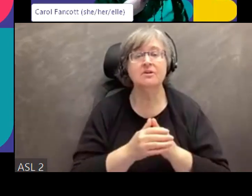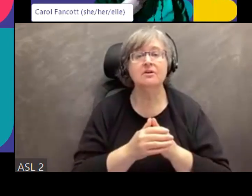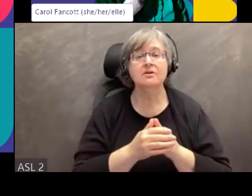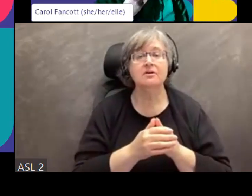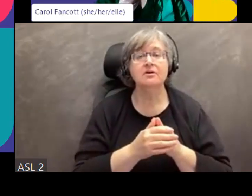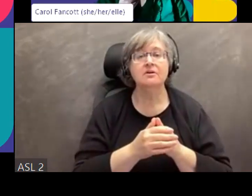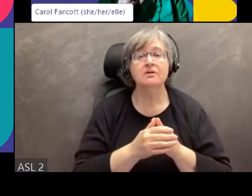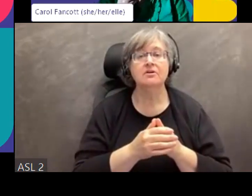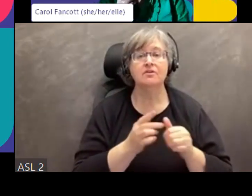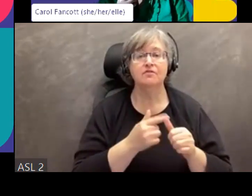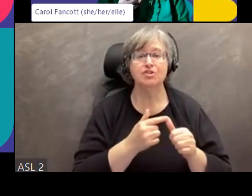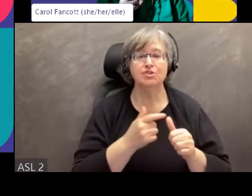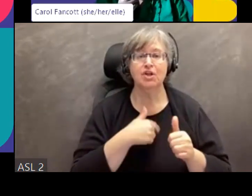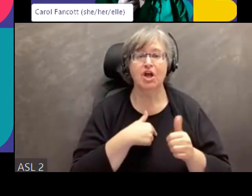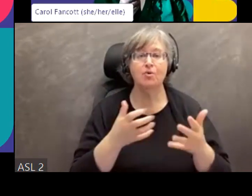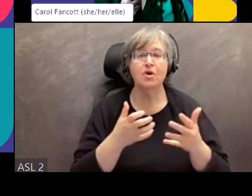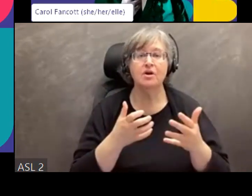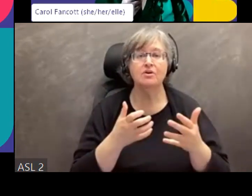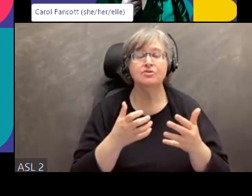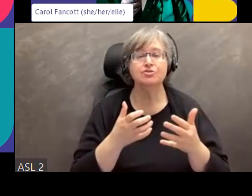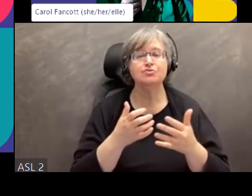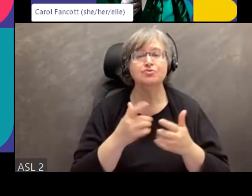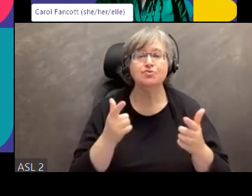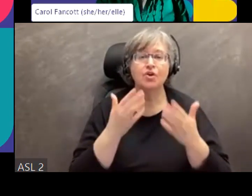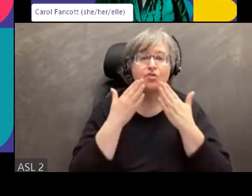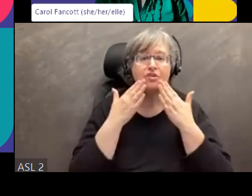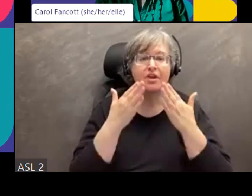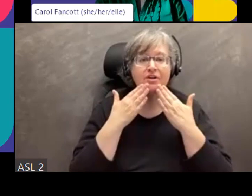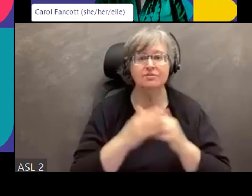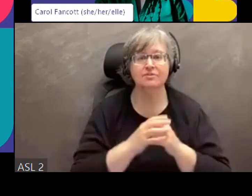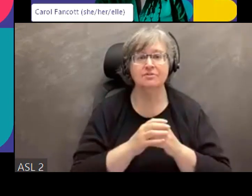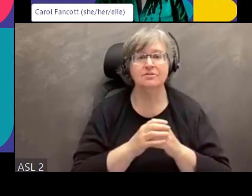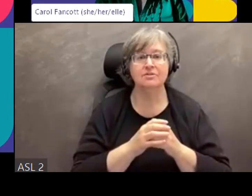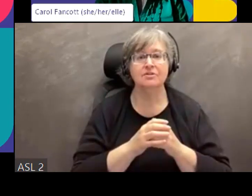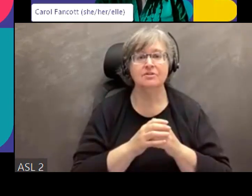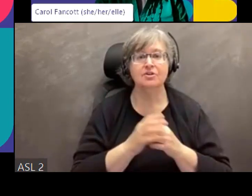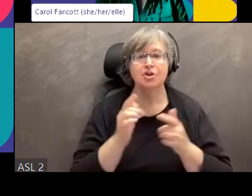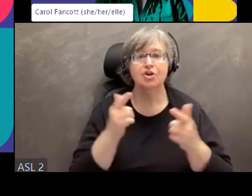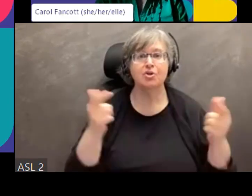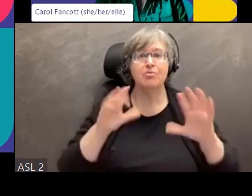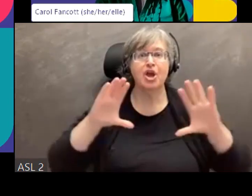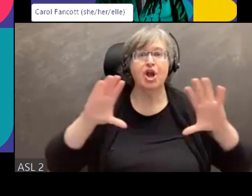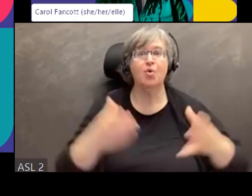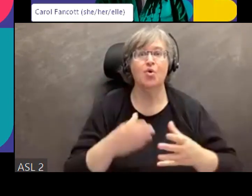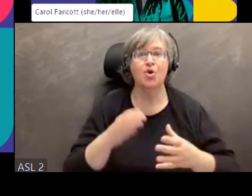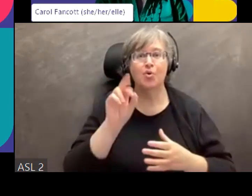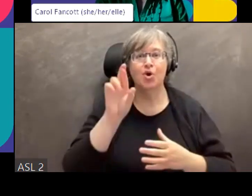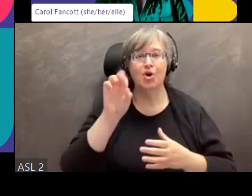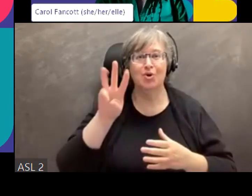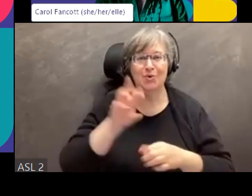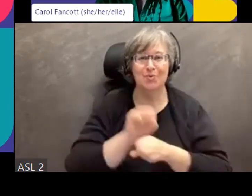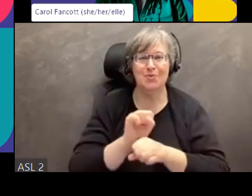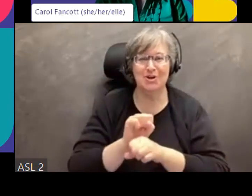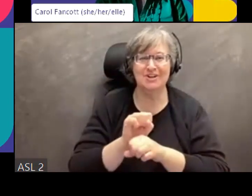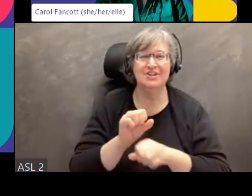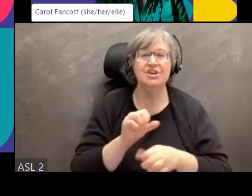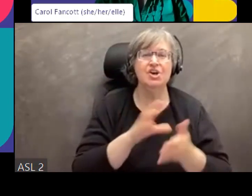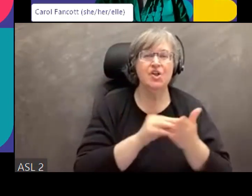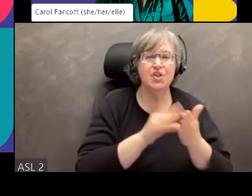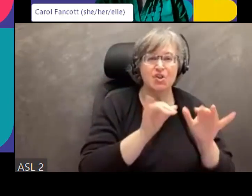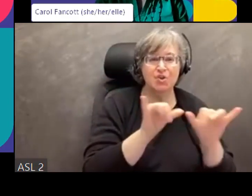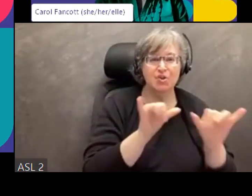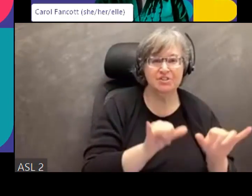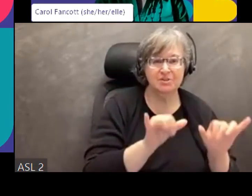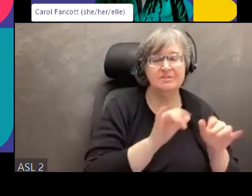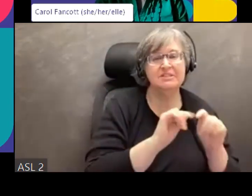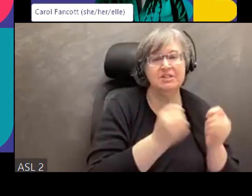next. Before I do so, though, I also want to just offer a huge thank you to the big crew behind the scenes, from